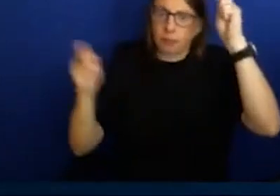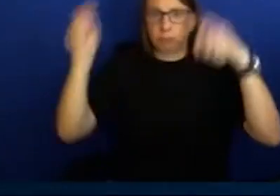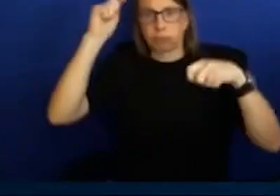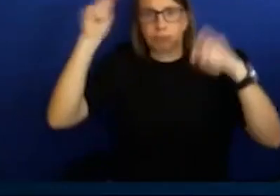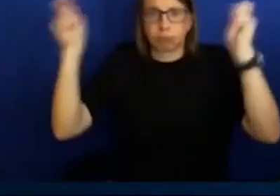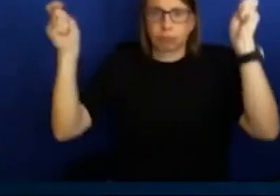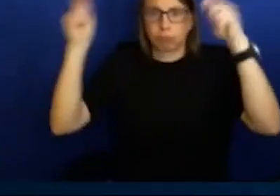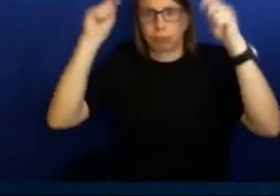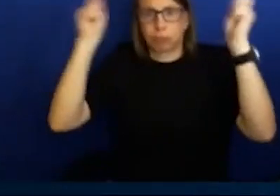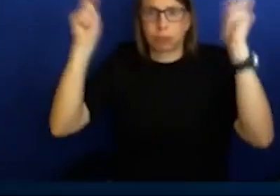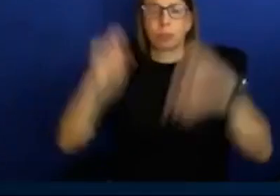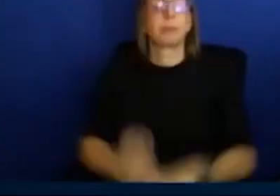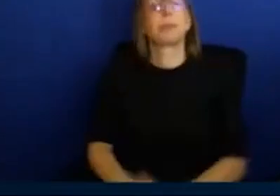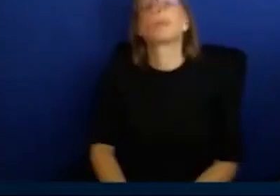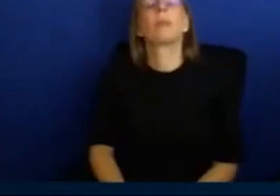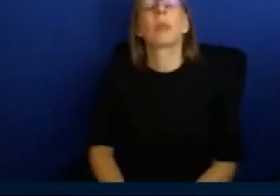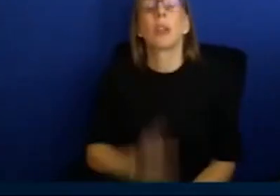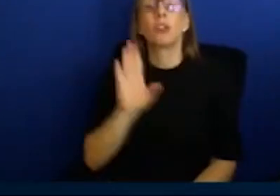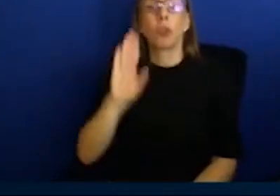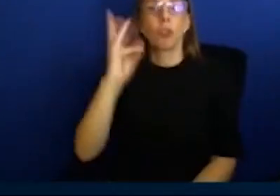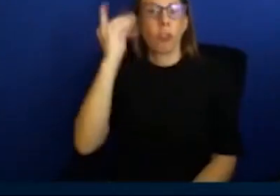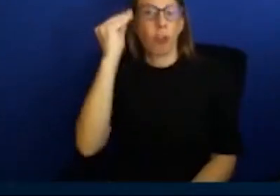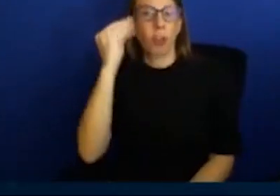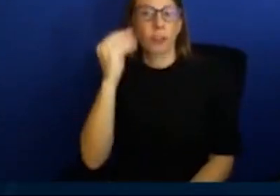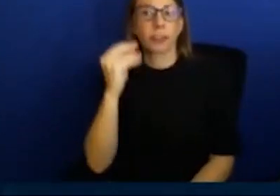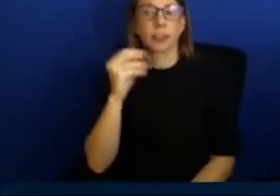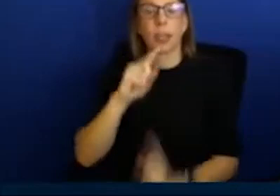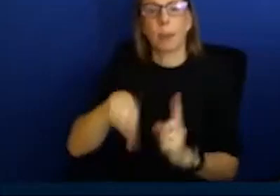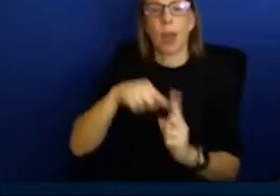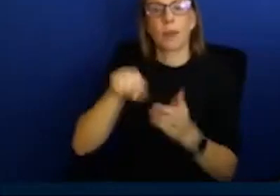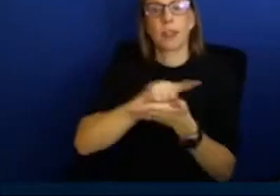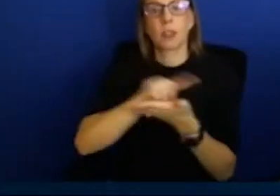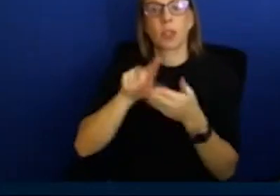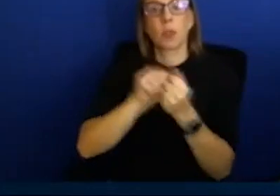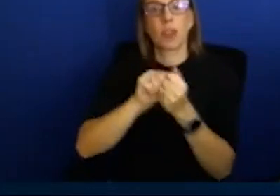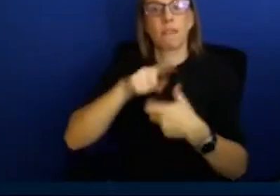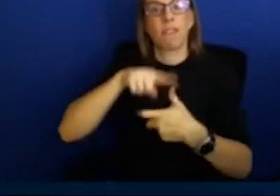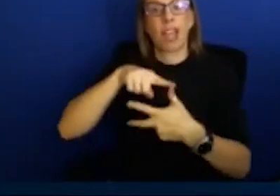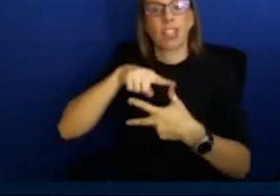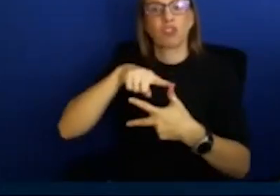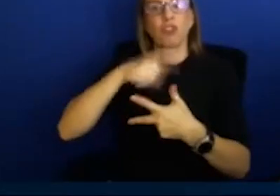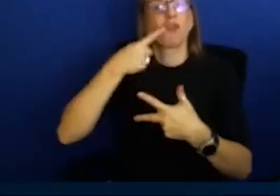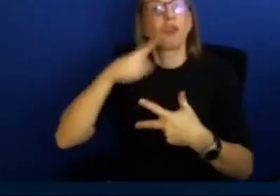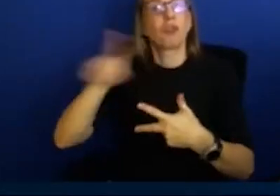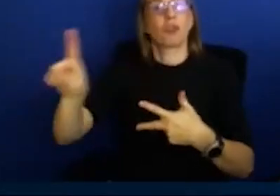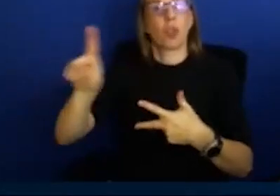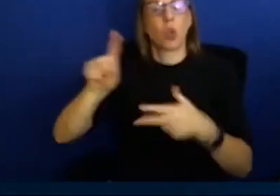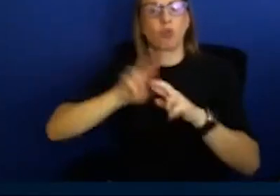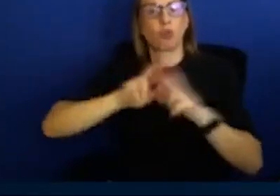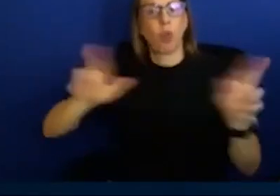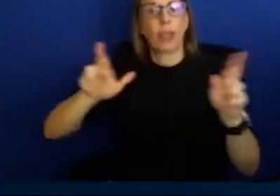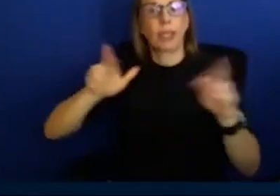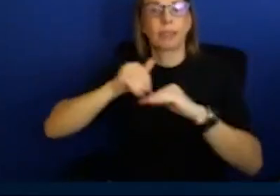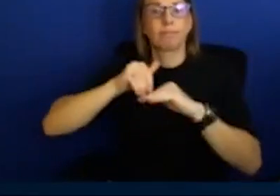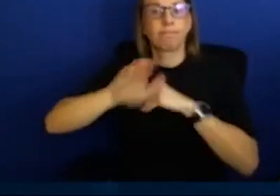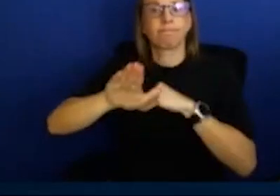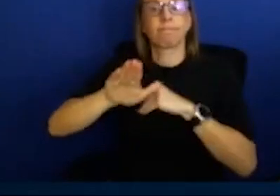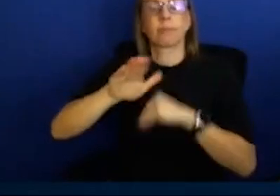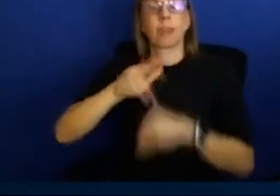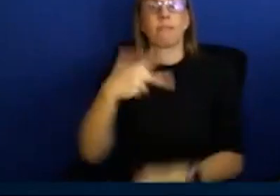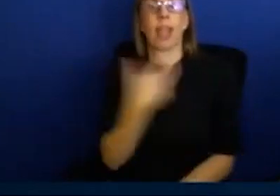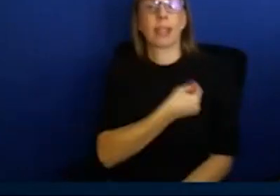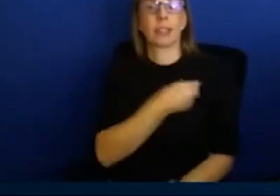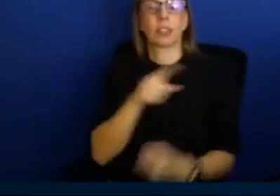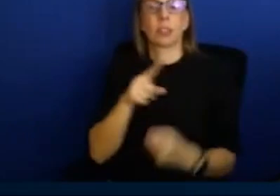now. So just your thoughts of this week with Pfizer making its announcement that it's ready to send the vaccine onto the FDA